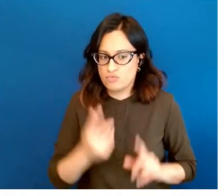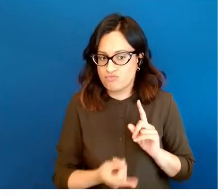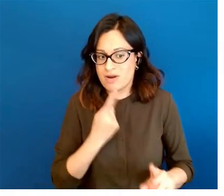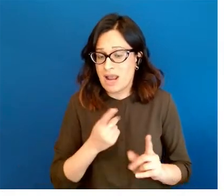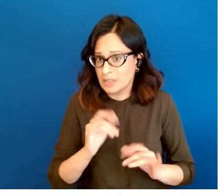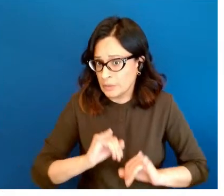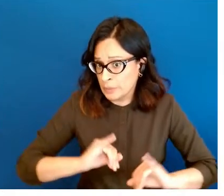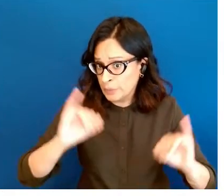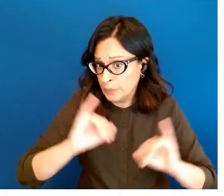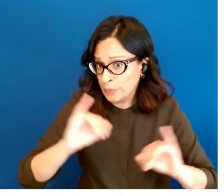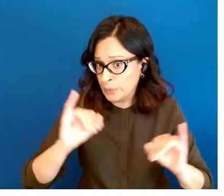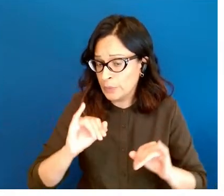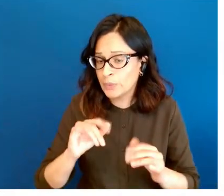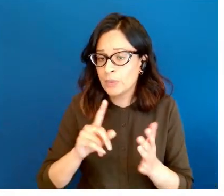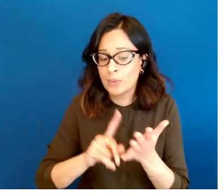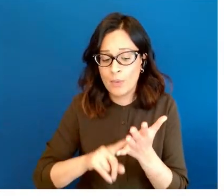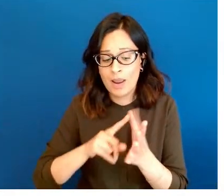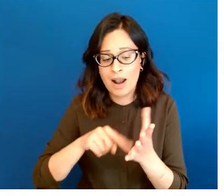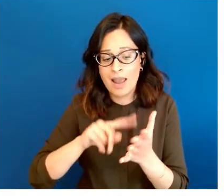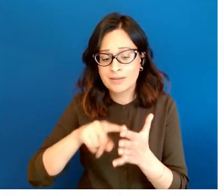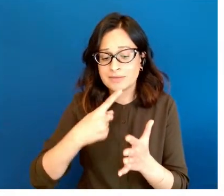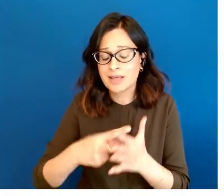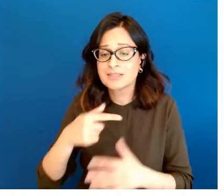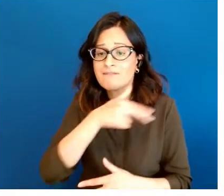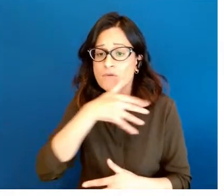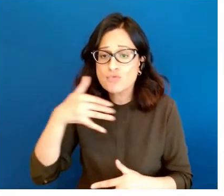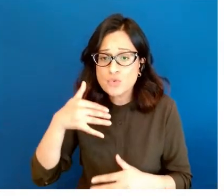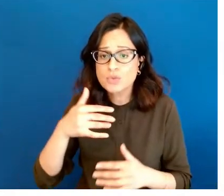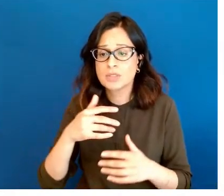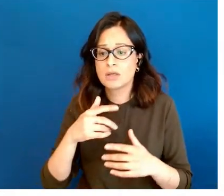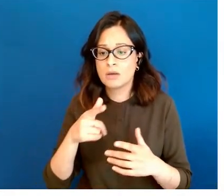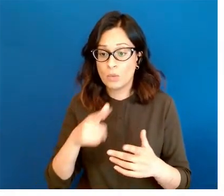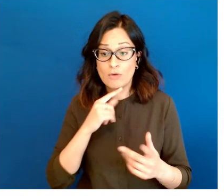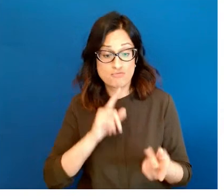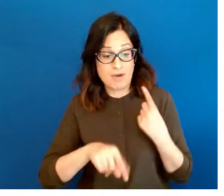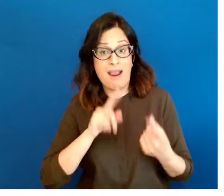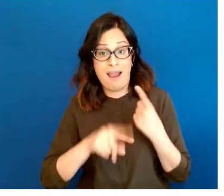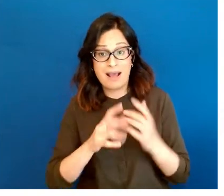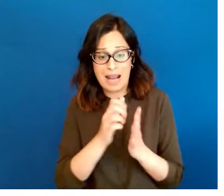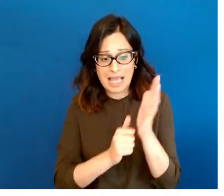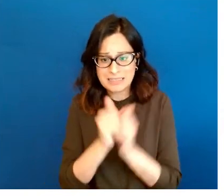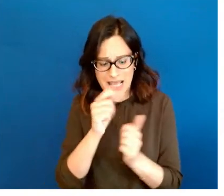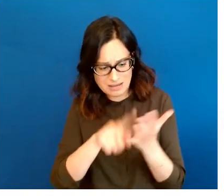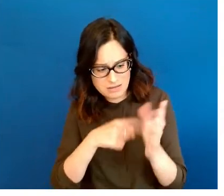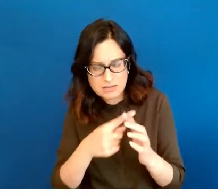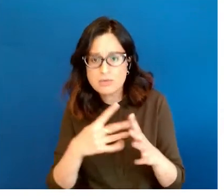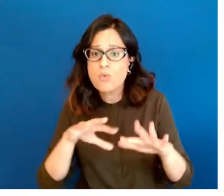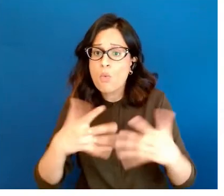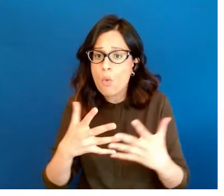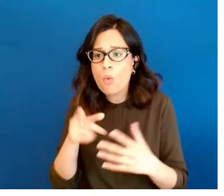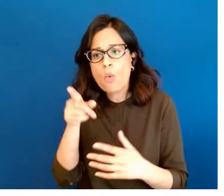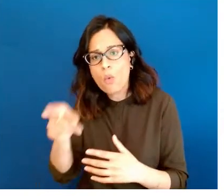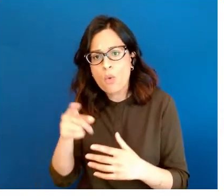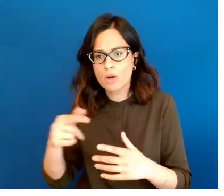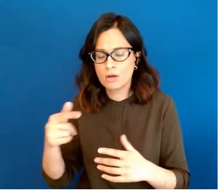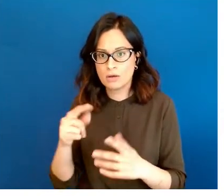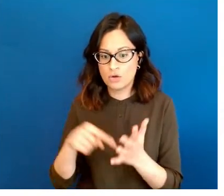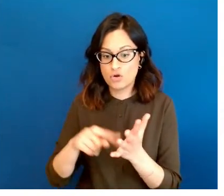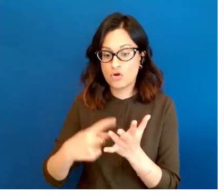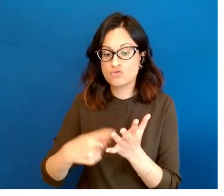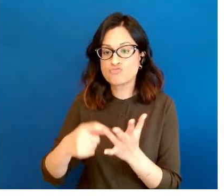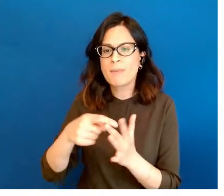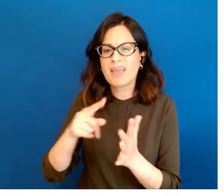phenomenon called latex fruit syndrome, where people react to latex and various tropical fruits. And if you think of latex as a rubber which grows